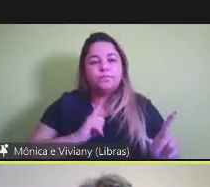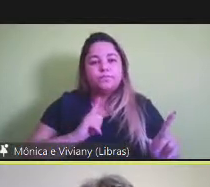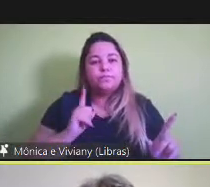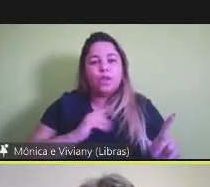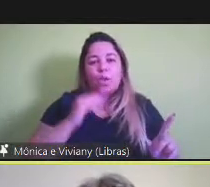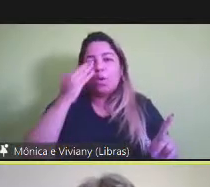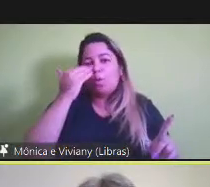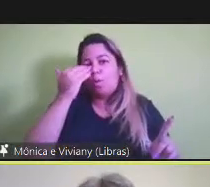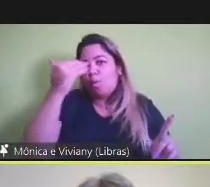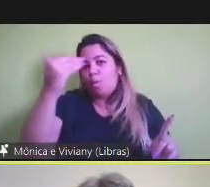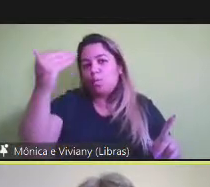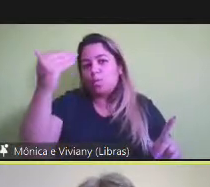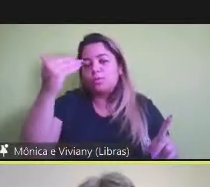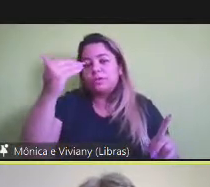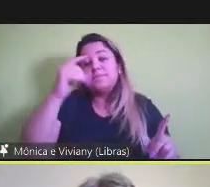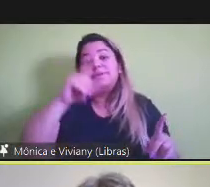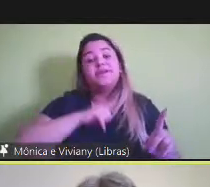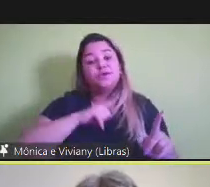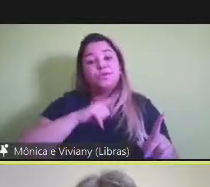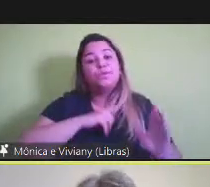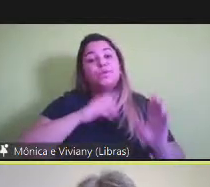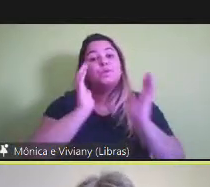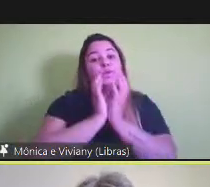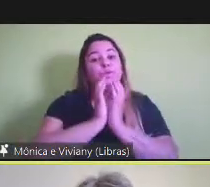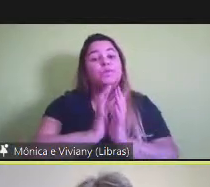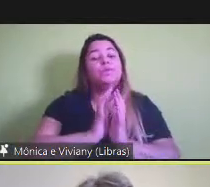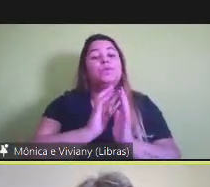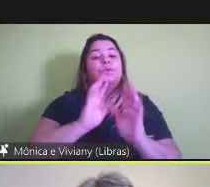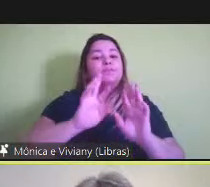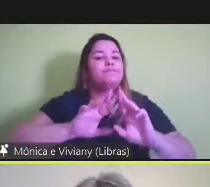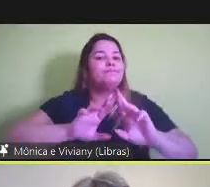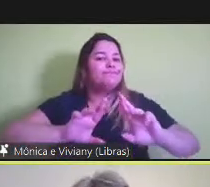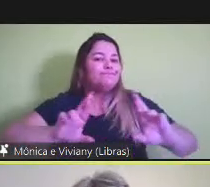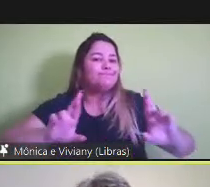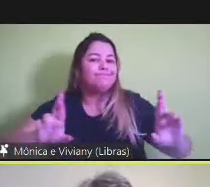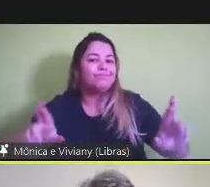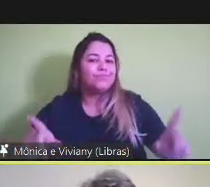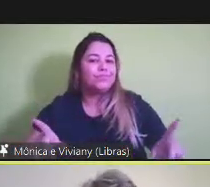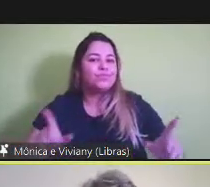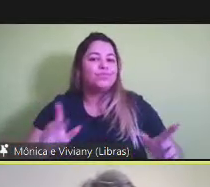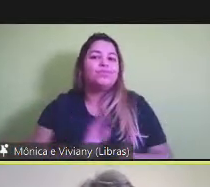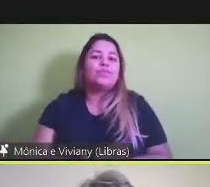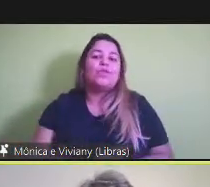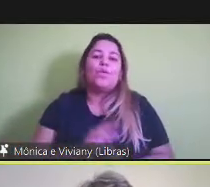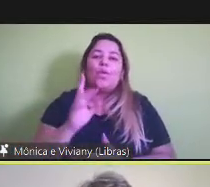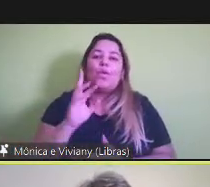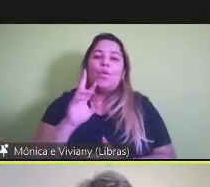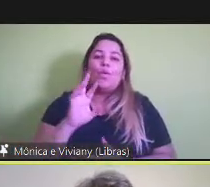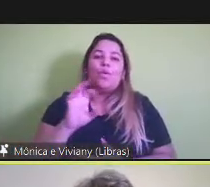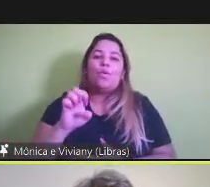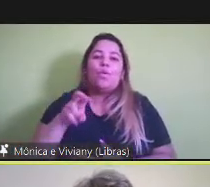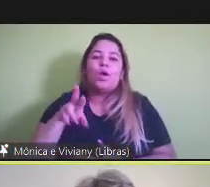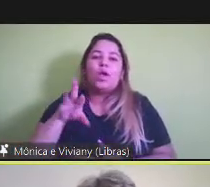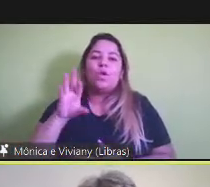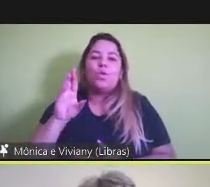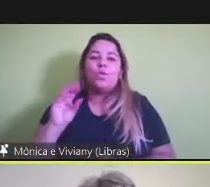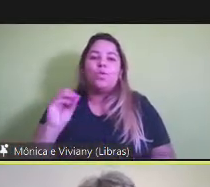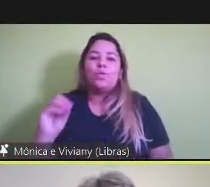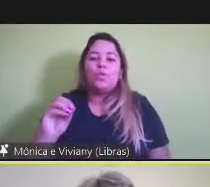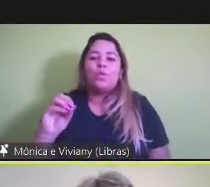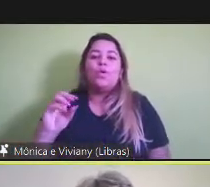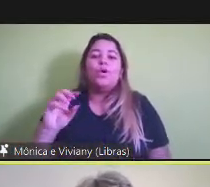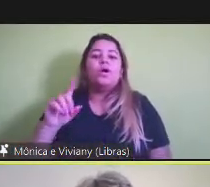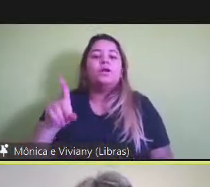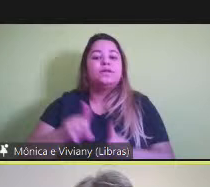and are going to that encompass culture and social groups that are very different, such as which is euro